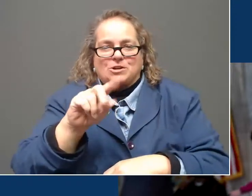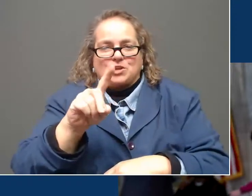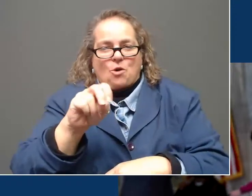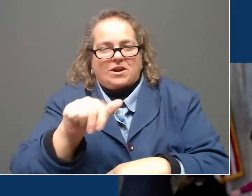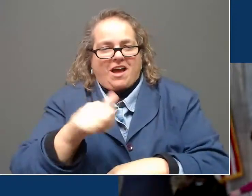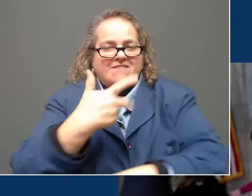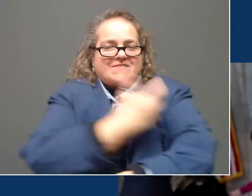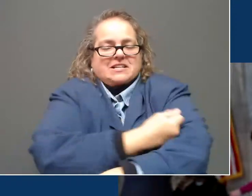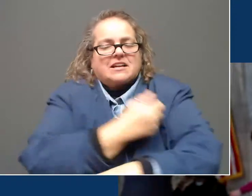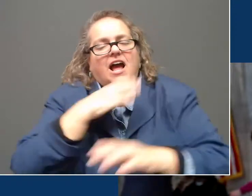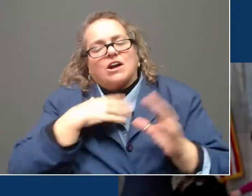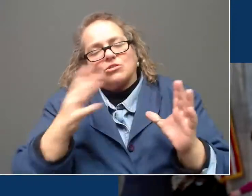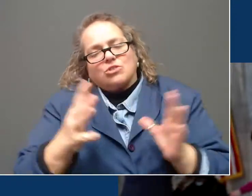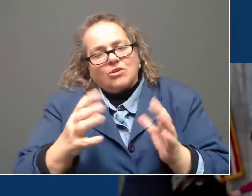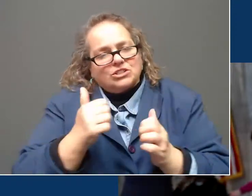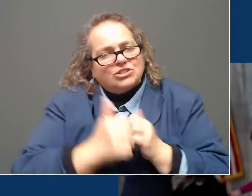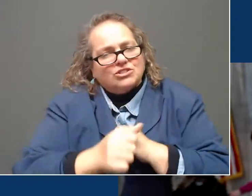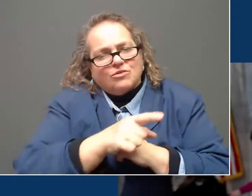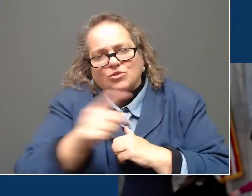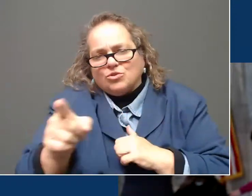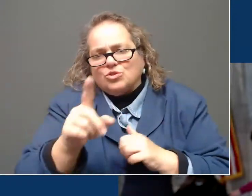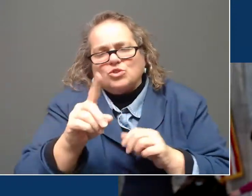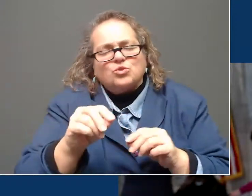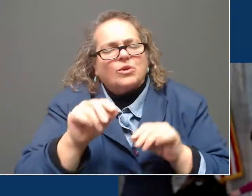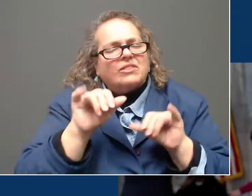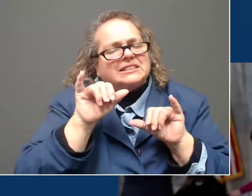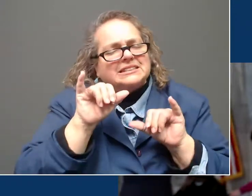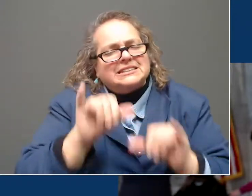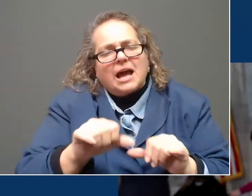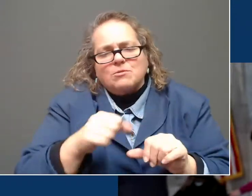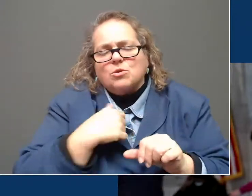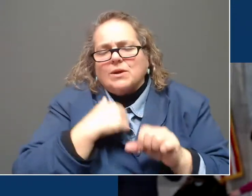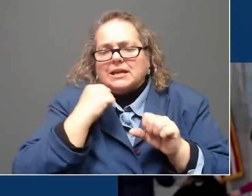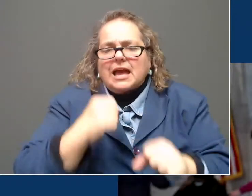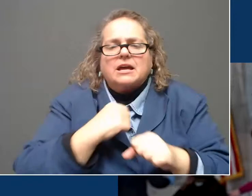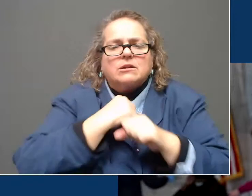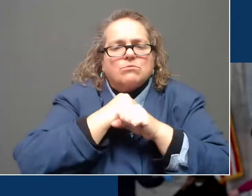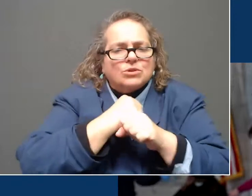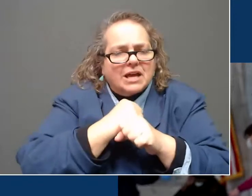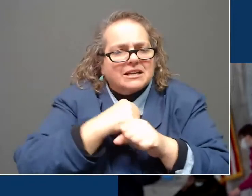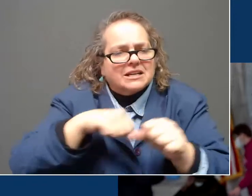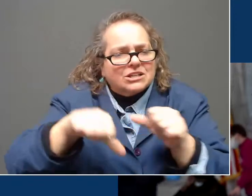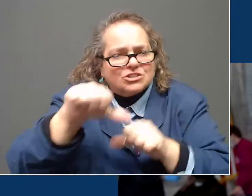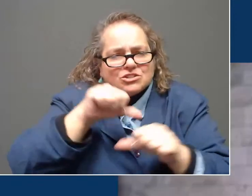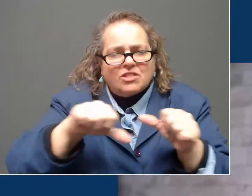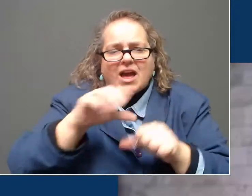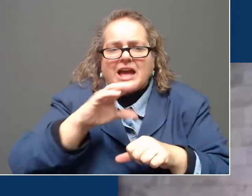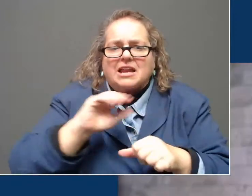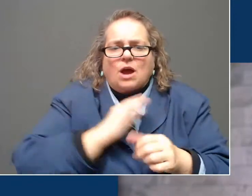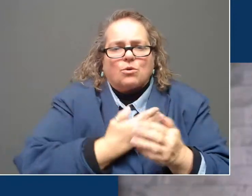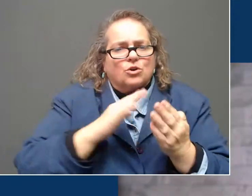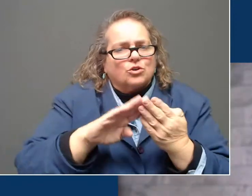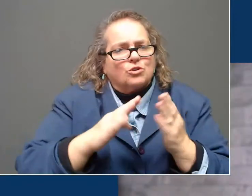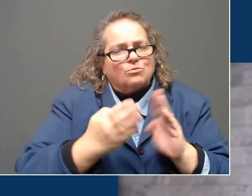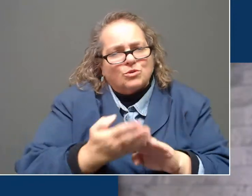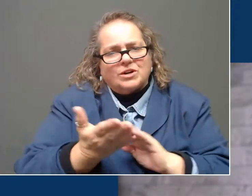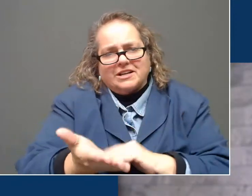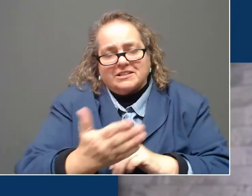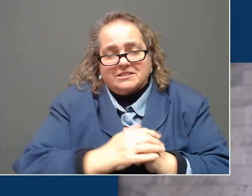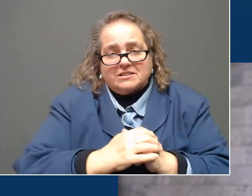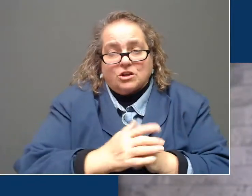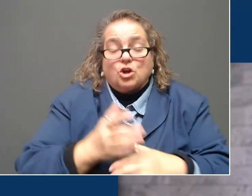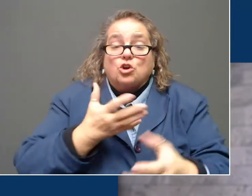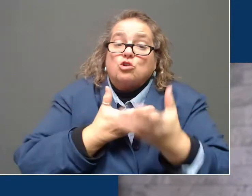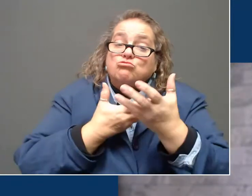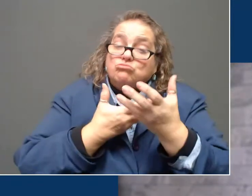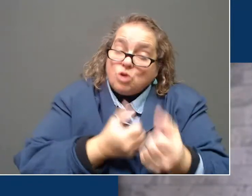Presbyterian Church USA. I just got my first vaccine shot. Hey, you all, I did it. I just got my shot, and I think you should